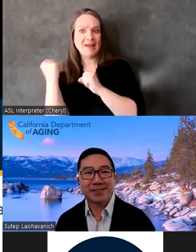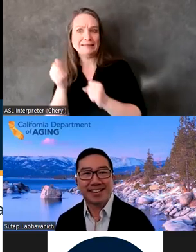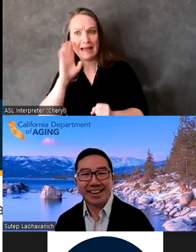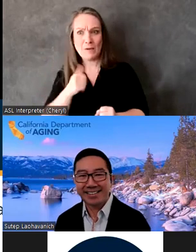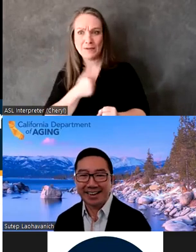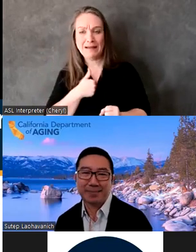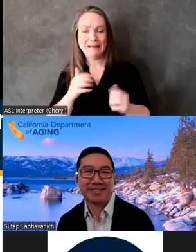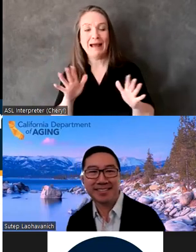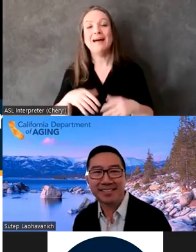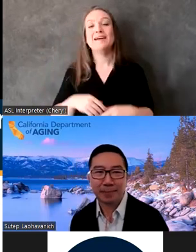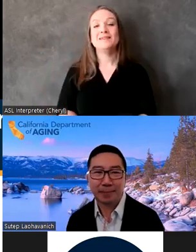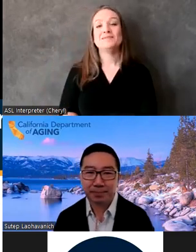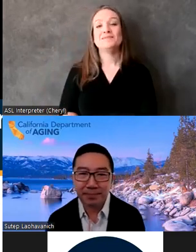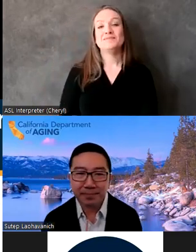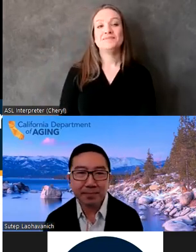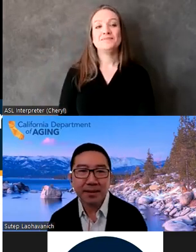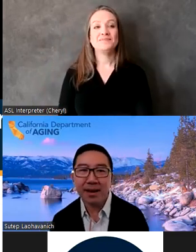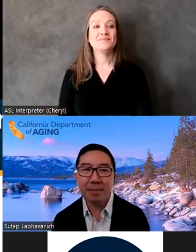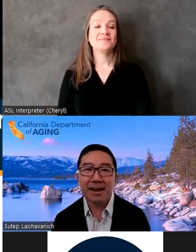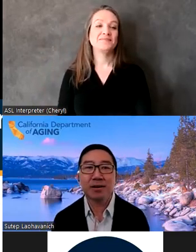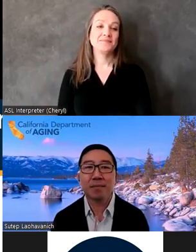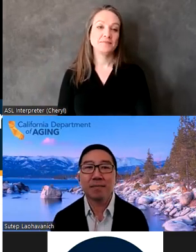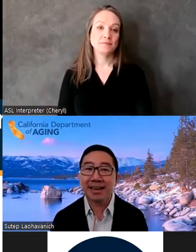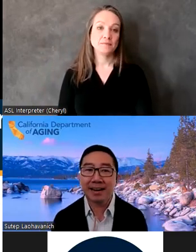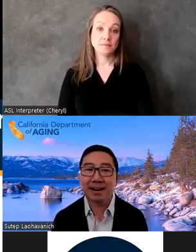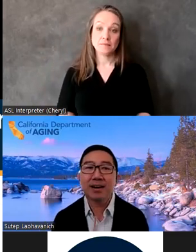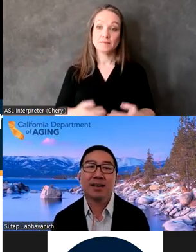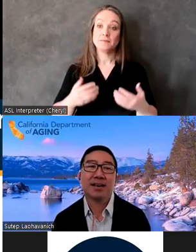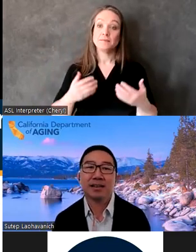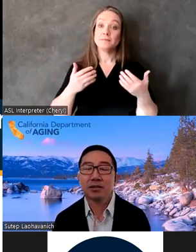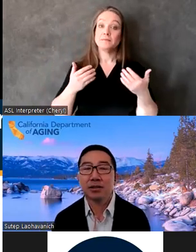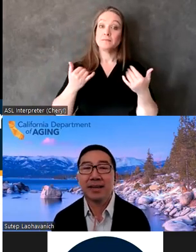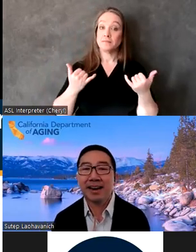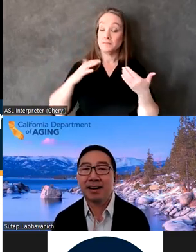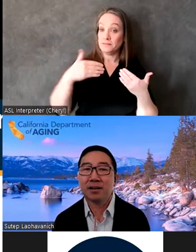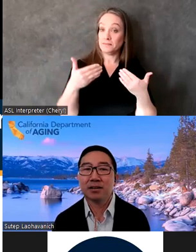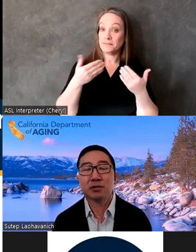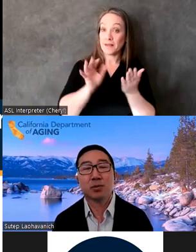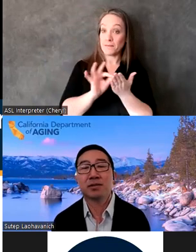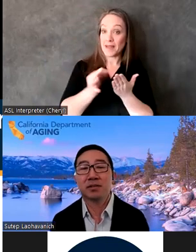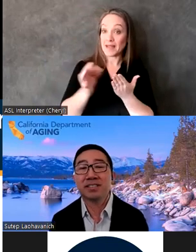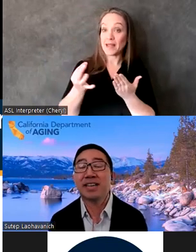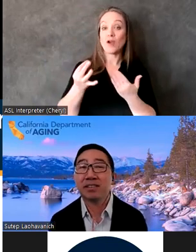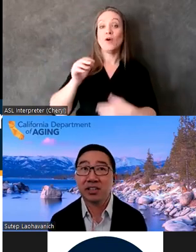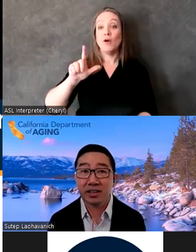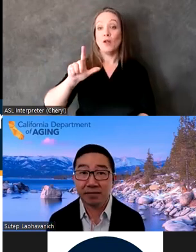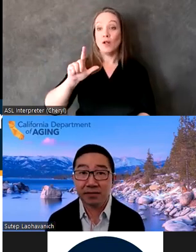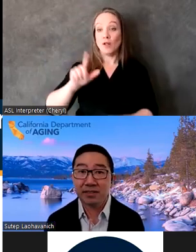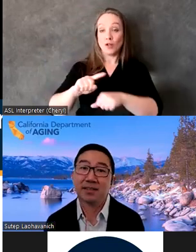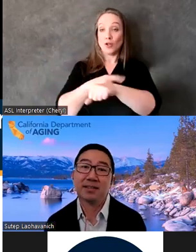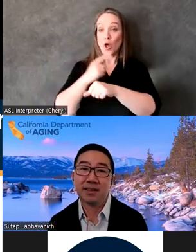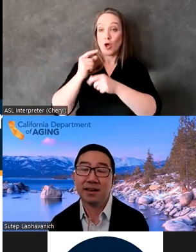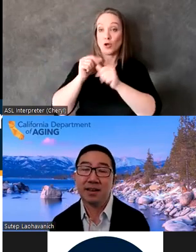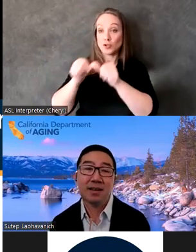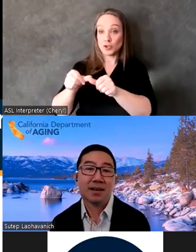jump to the next slide, please. And in our Medicare and long-term care and long-term supports and services navigation efforts